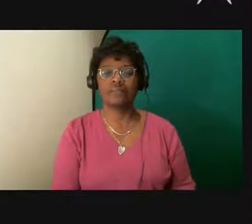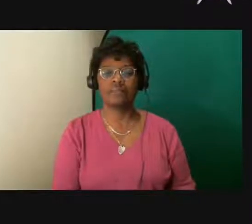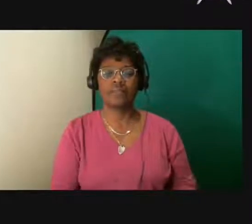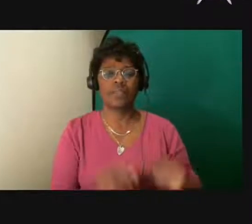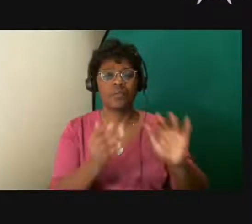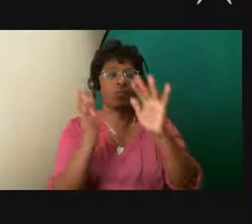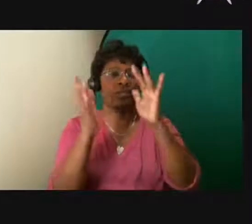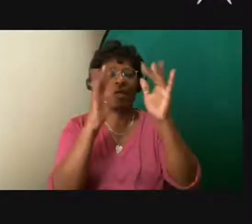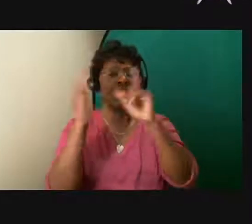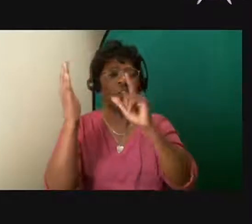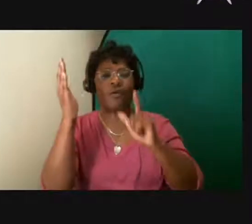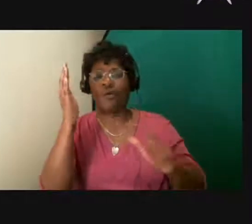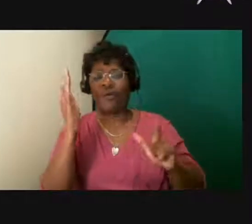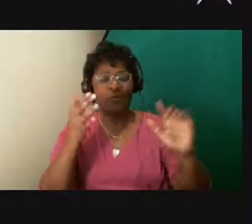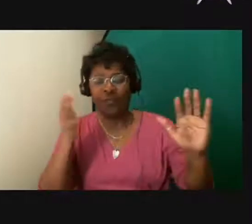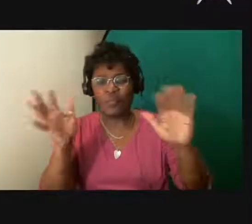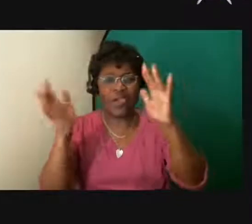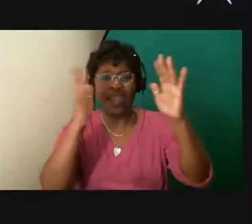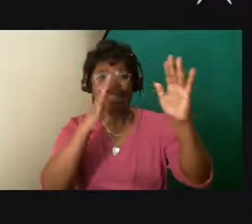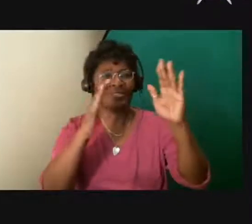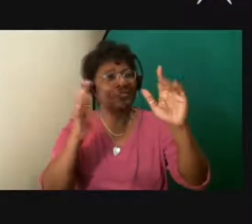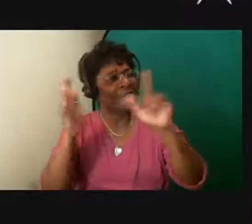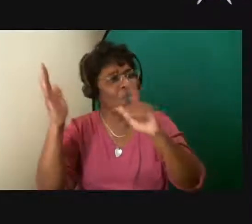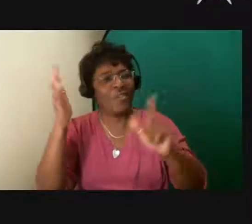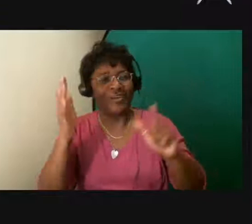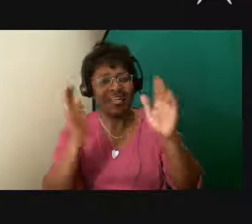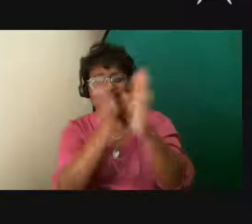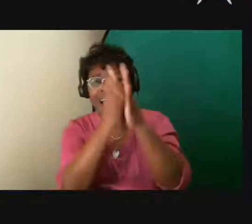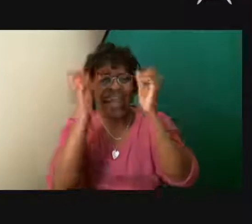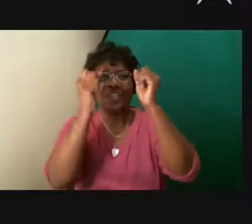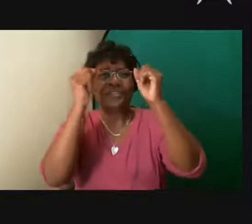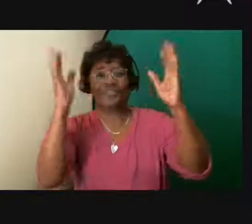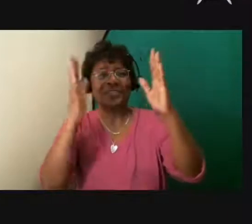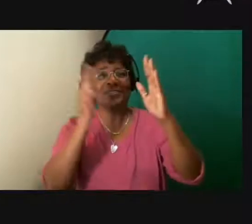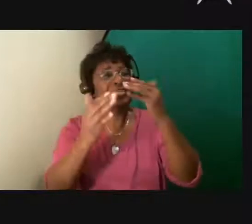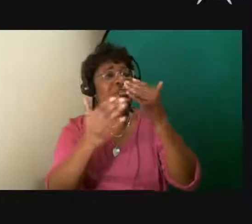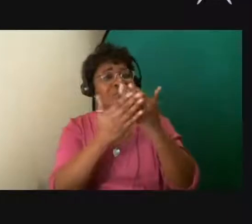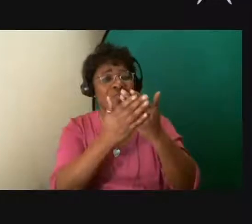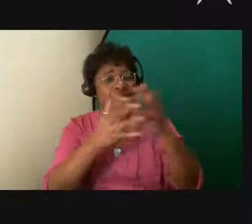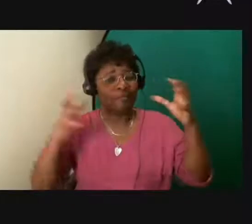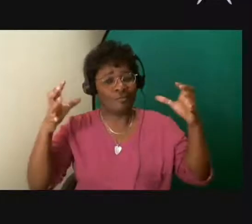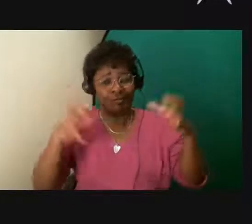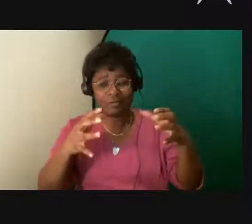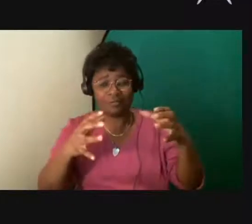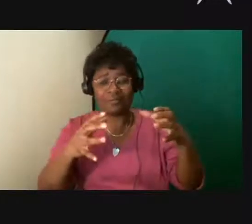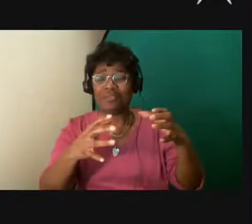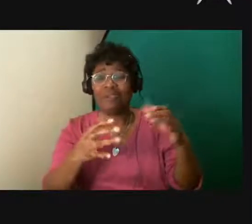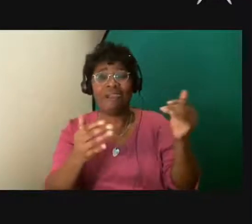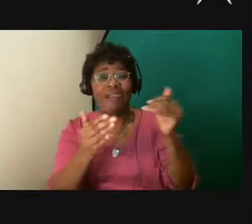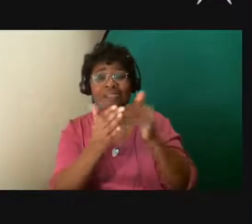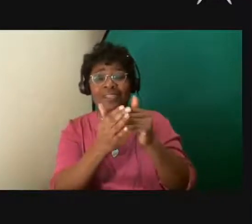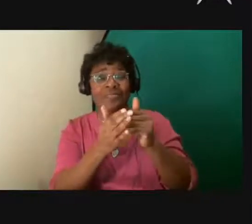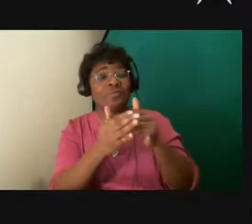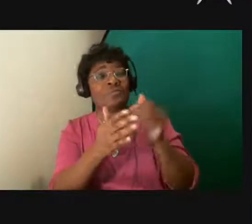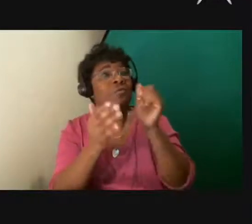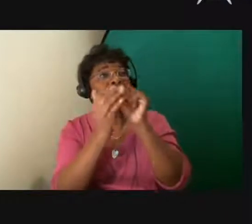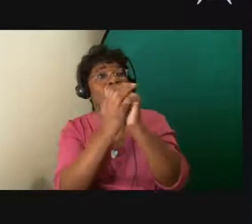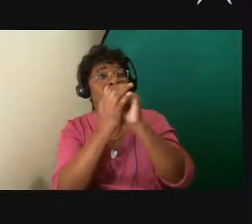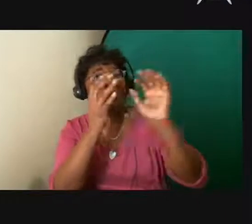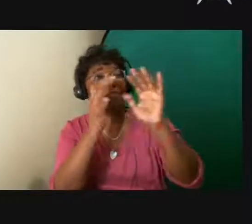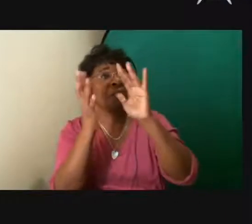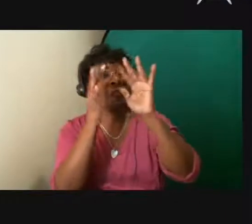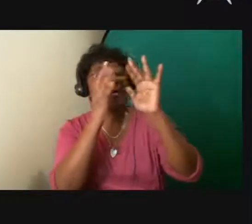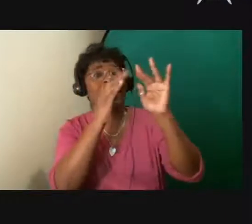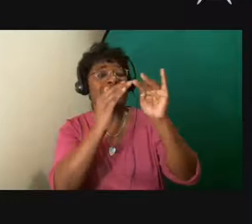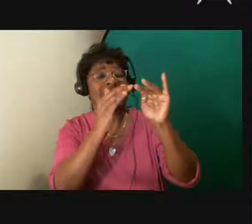Praise the Lord, church. Praise the Lord. Hallelujah. It's good to be in the house of the Lord once again. We come to give God some praise this morning. We